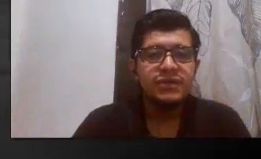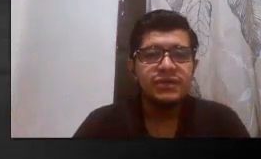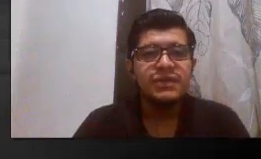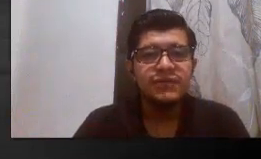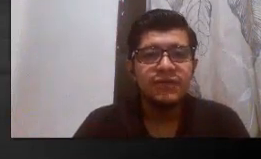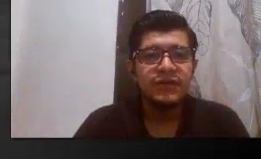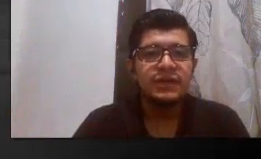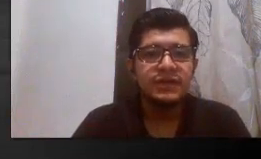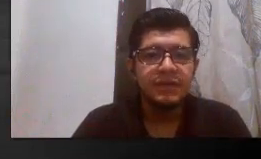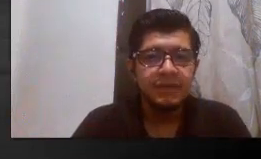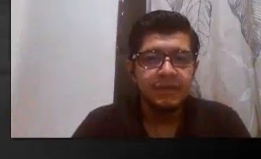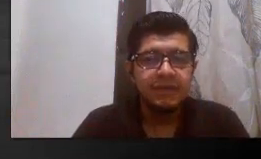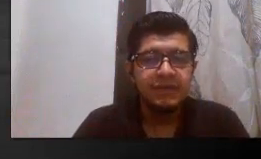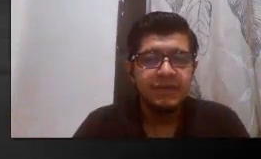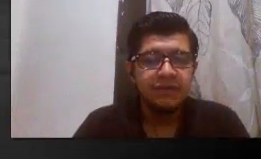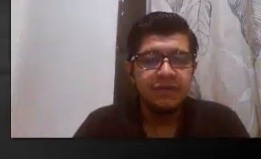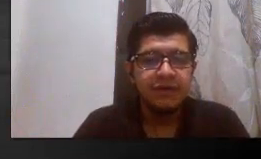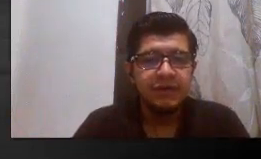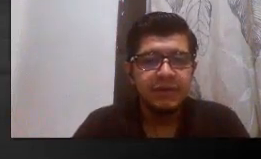language uses different.